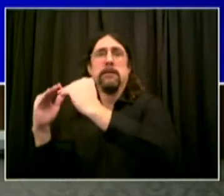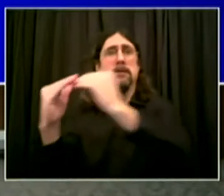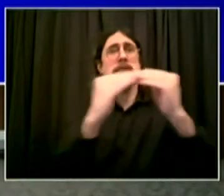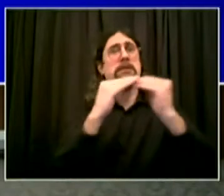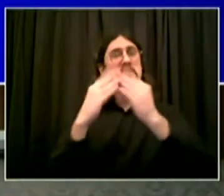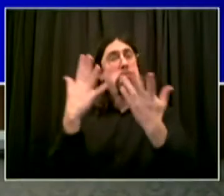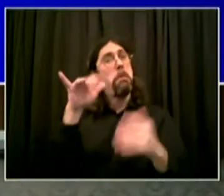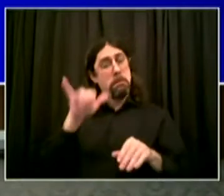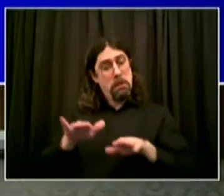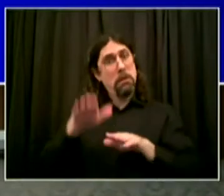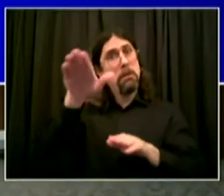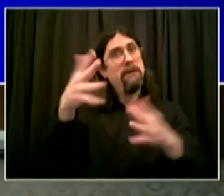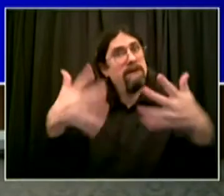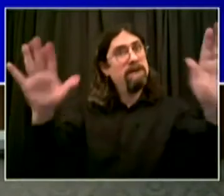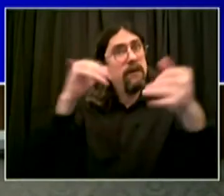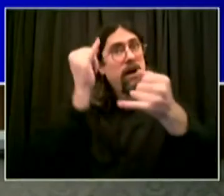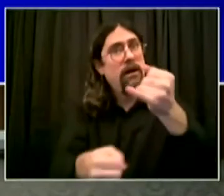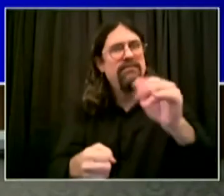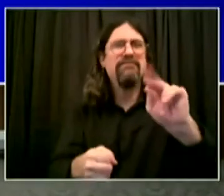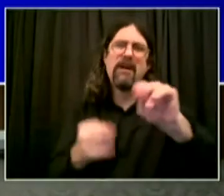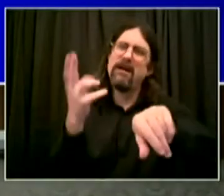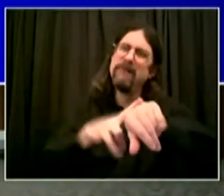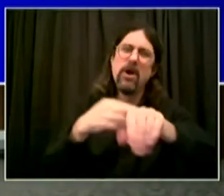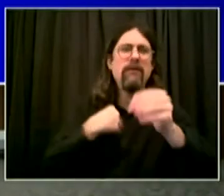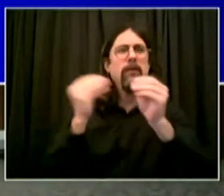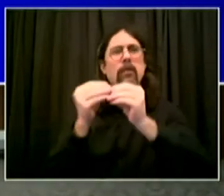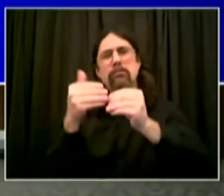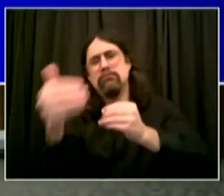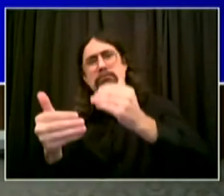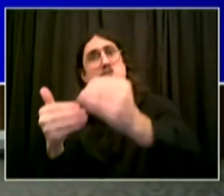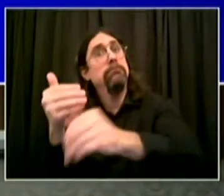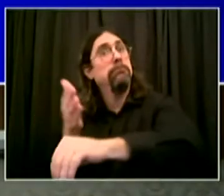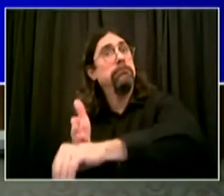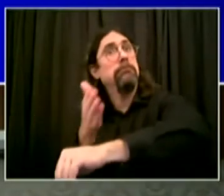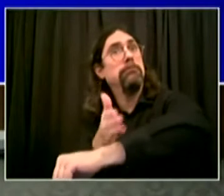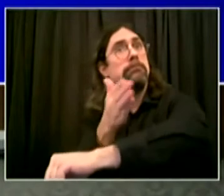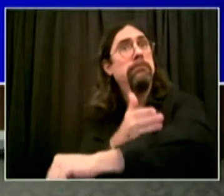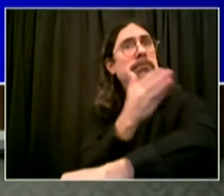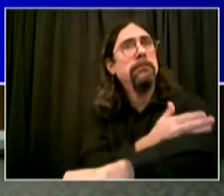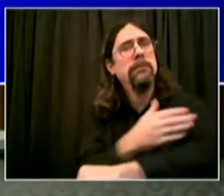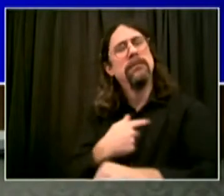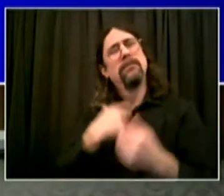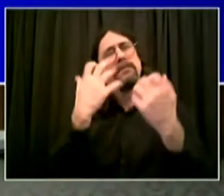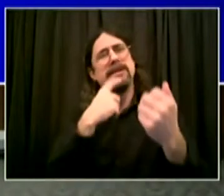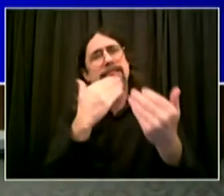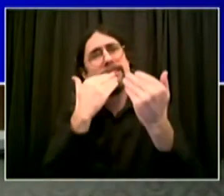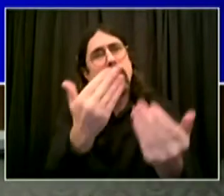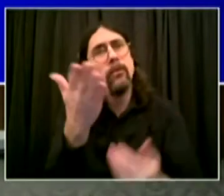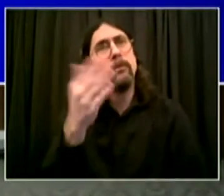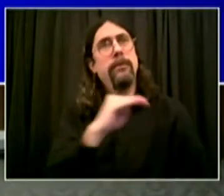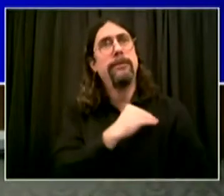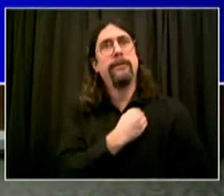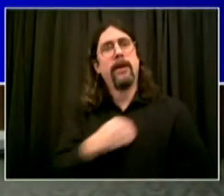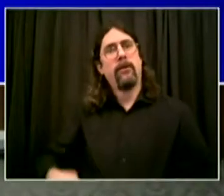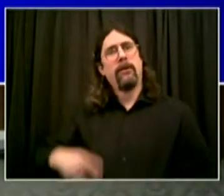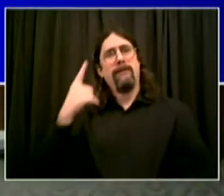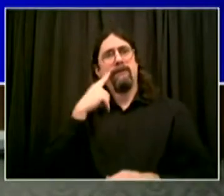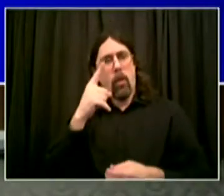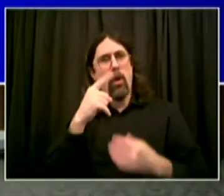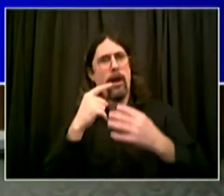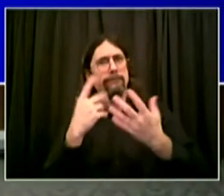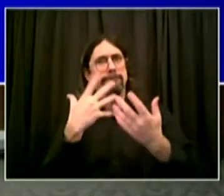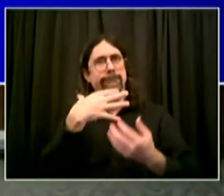successful for a safer, fairer city. Thank you for hearing the call. Thank you for acting upon it. And thank you for understanding how